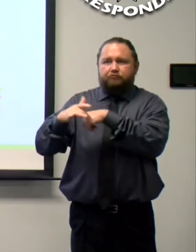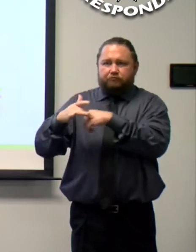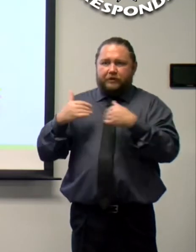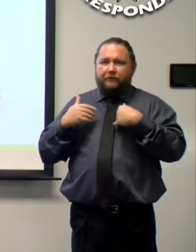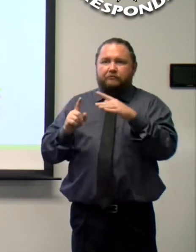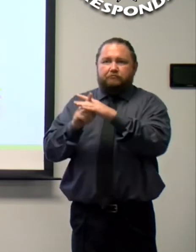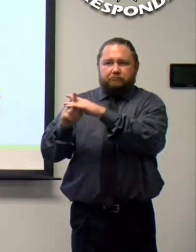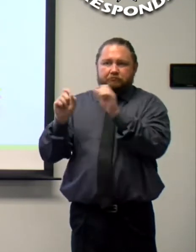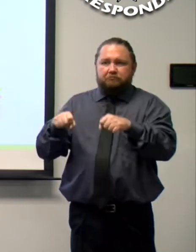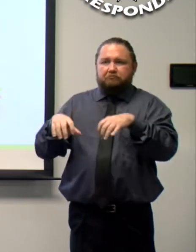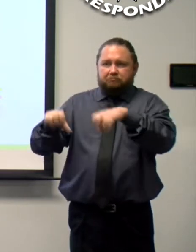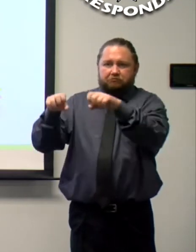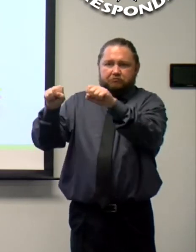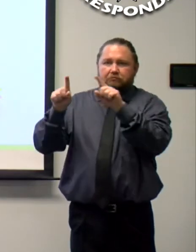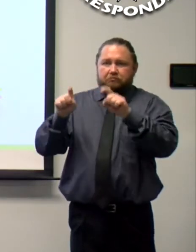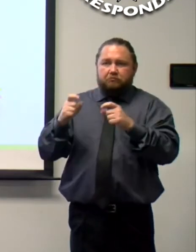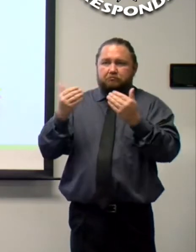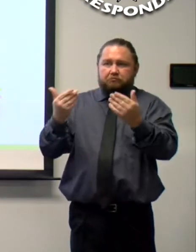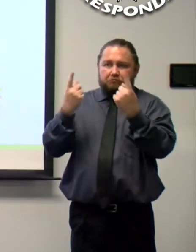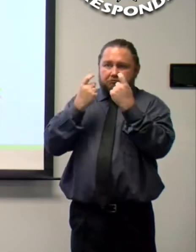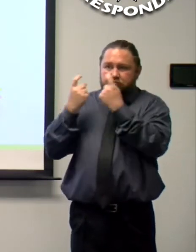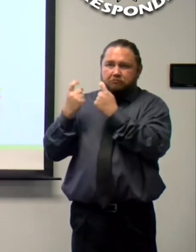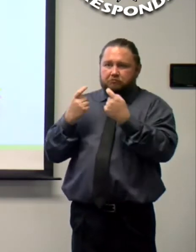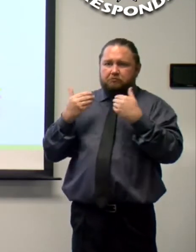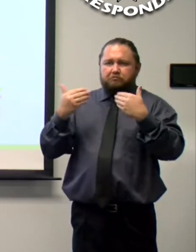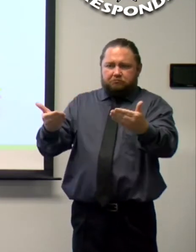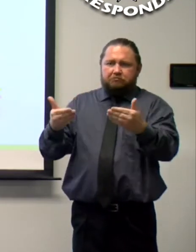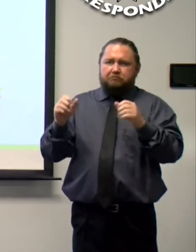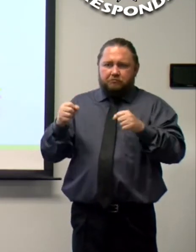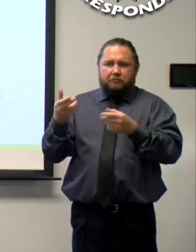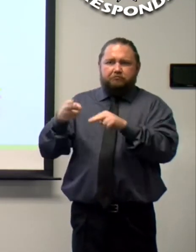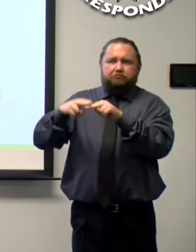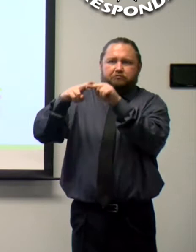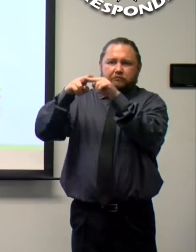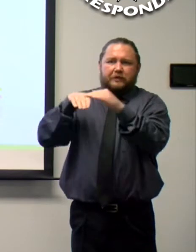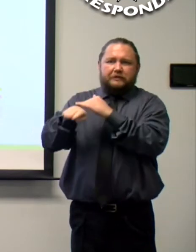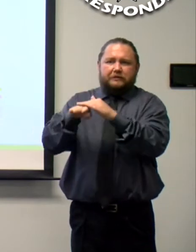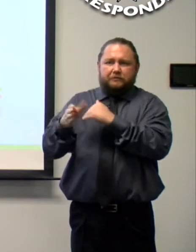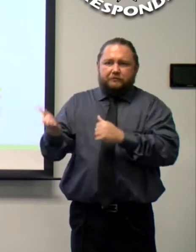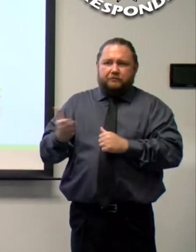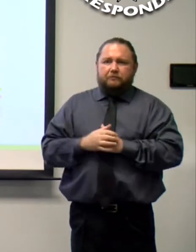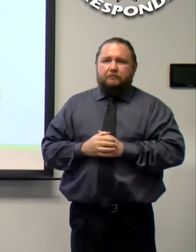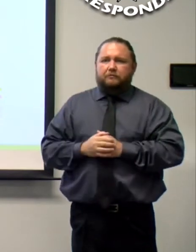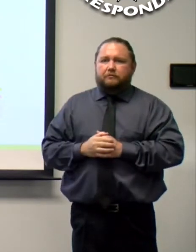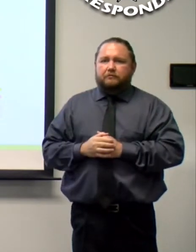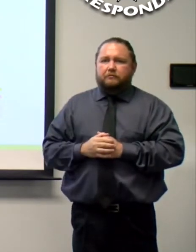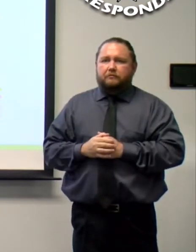if you believe that you would like to be tested or if you have symptoms. Call